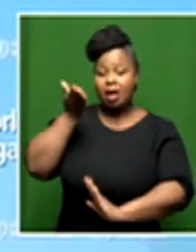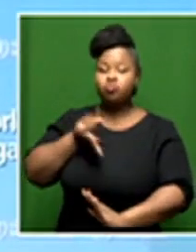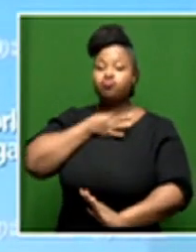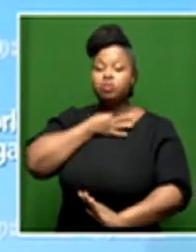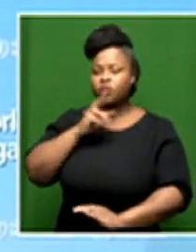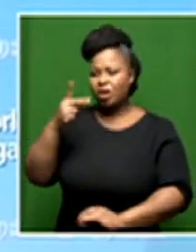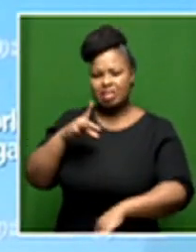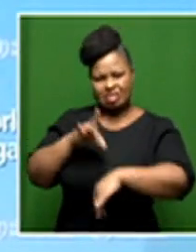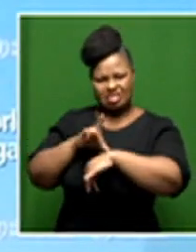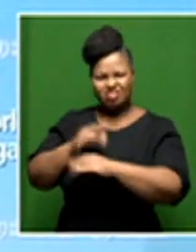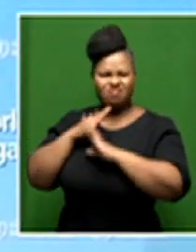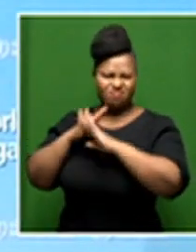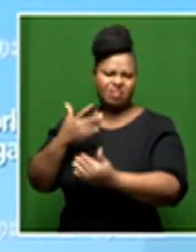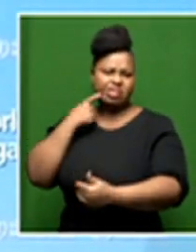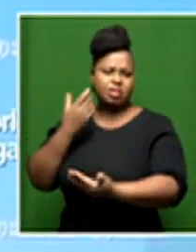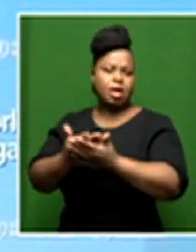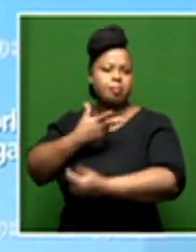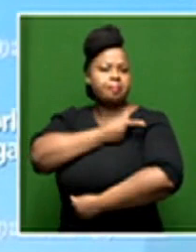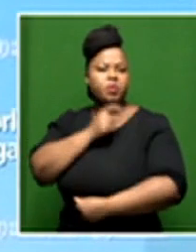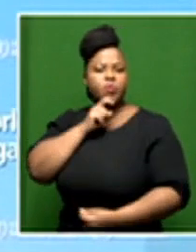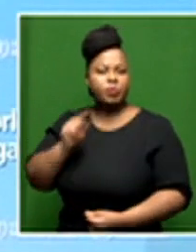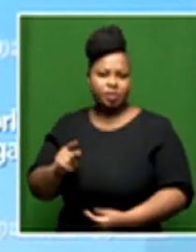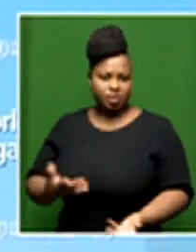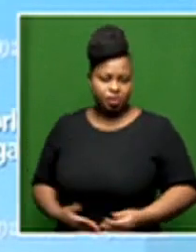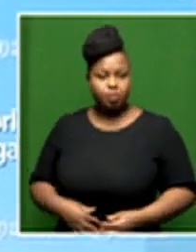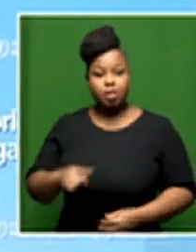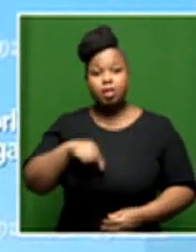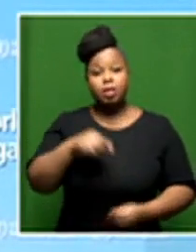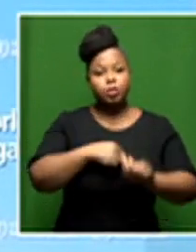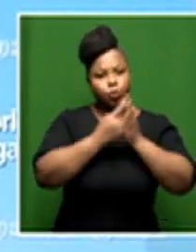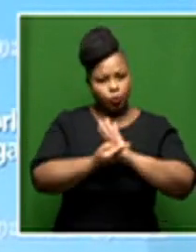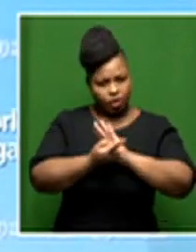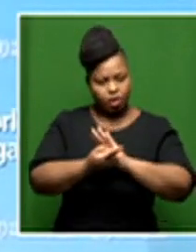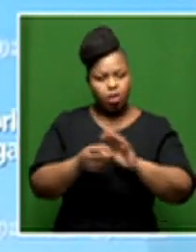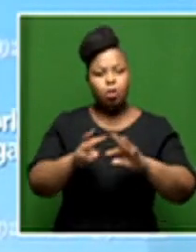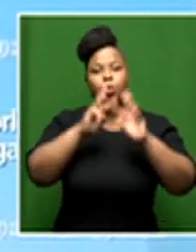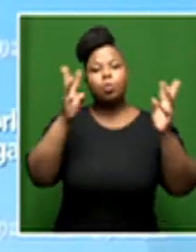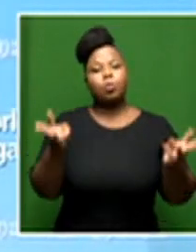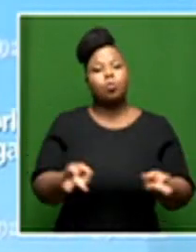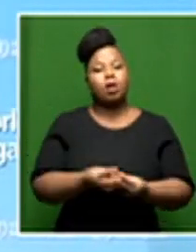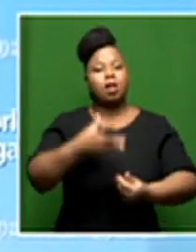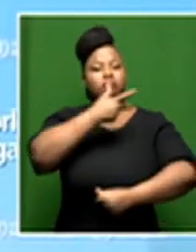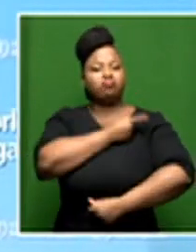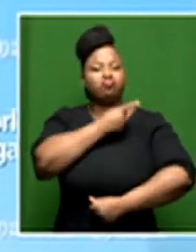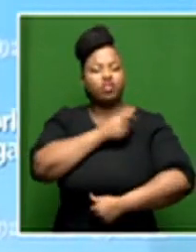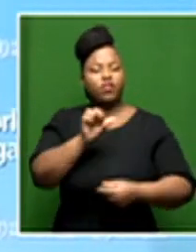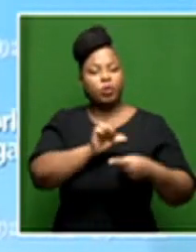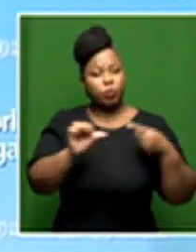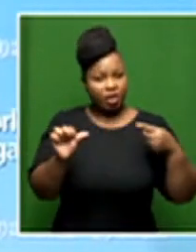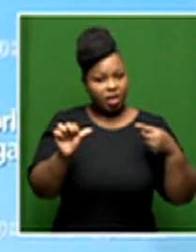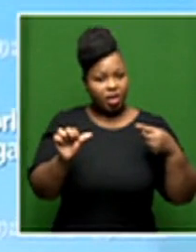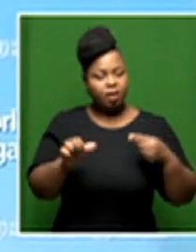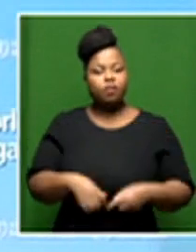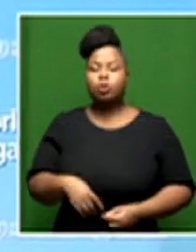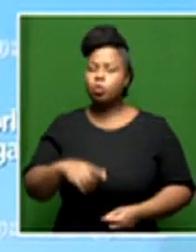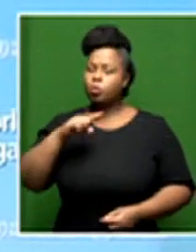that can be prevented with vaccines. This week is World Immunization Week.